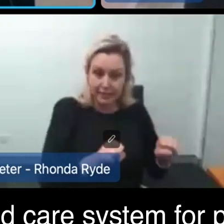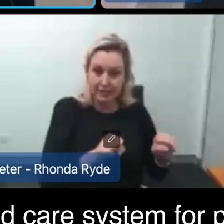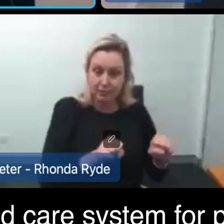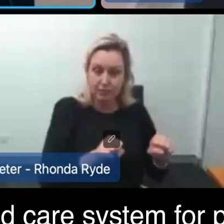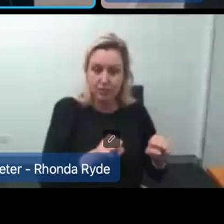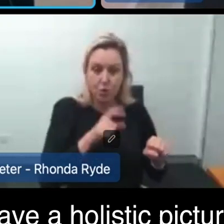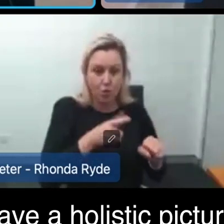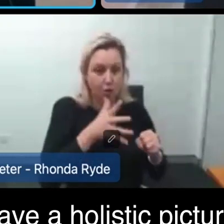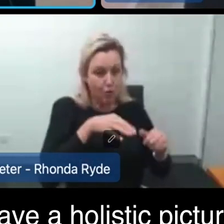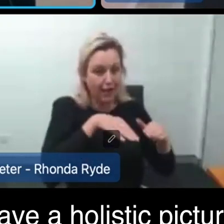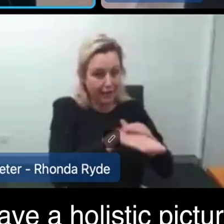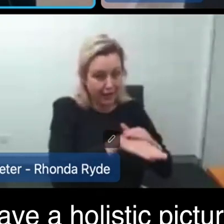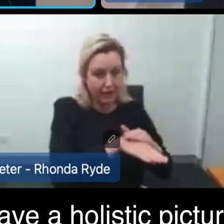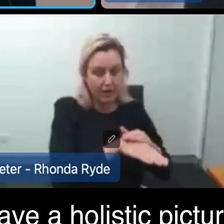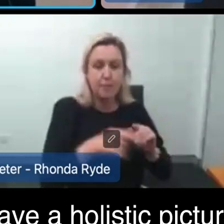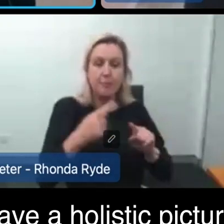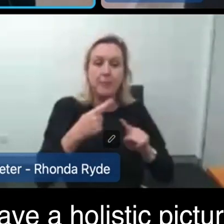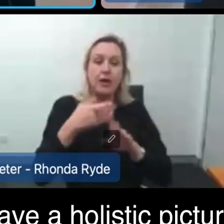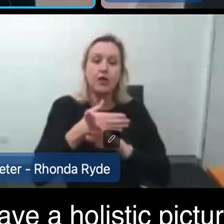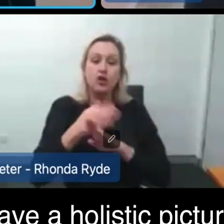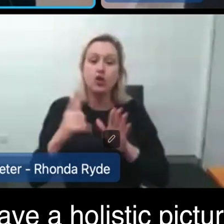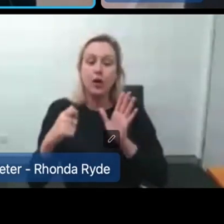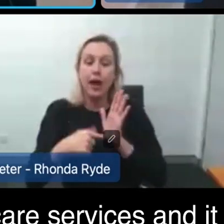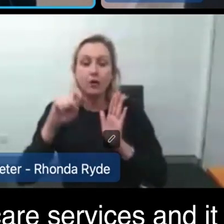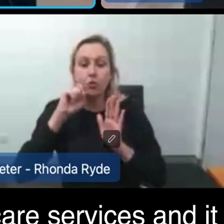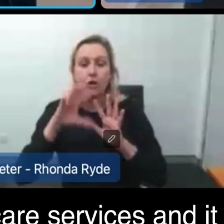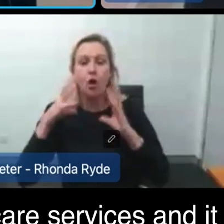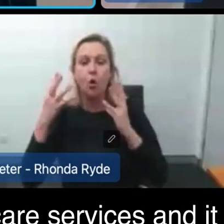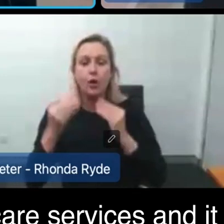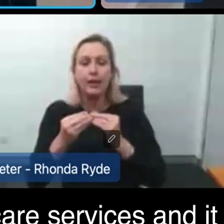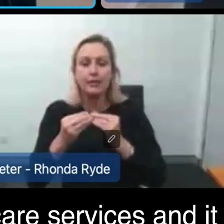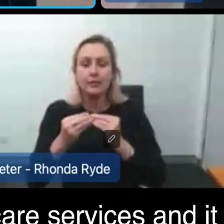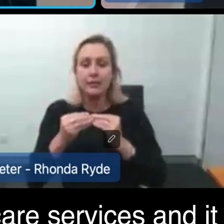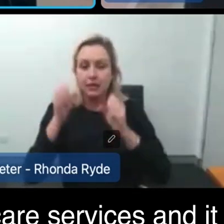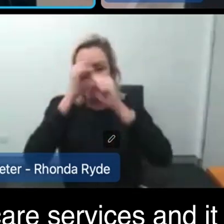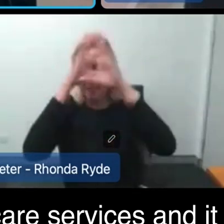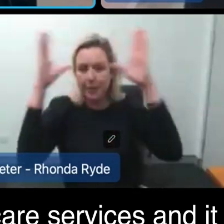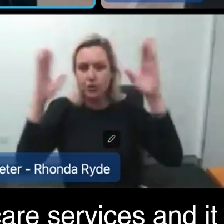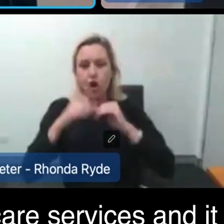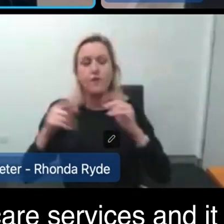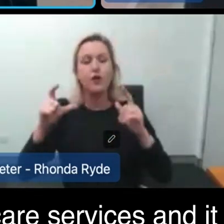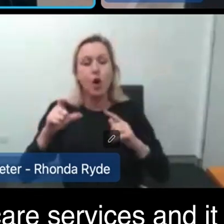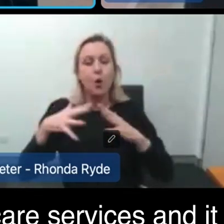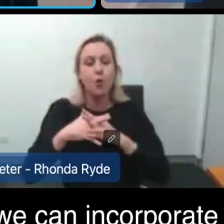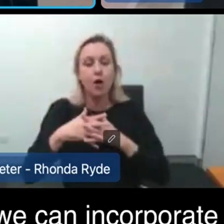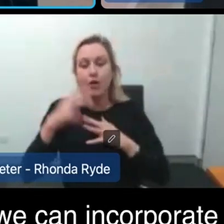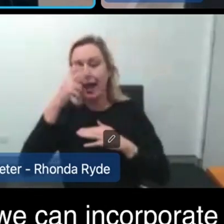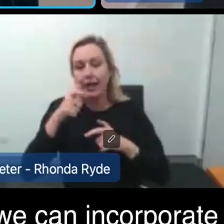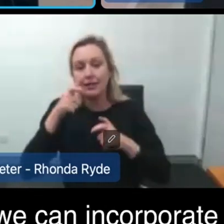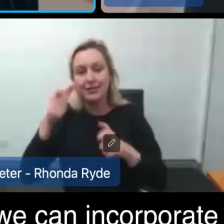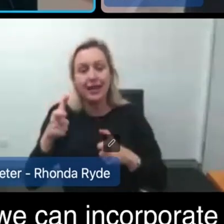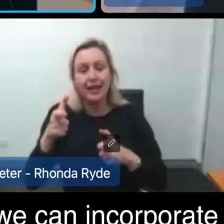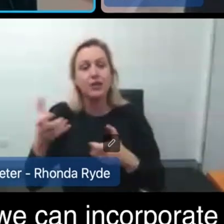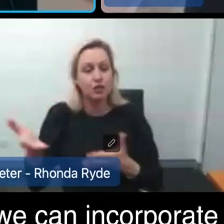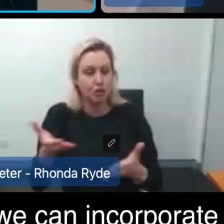people. And the new Act's looking to have a holistic picture of Commonwealth funded aged care services, and it will be structured